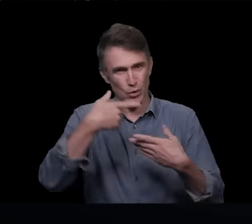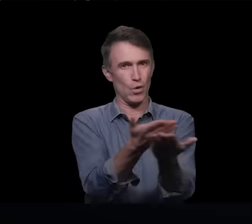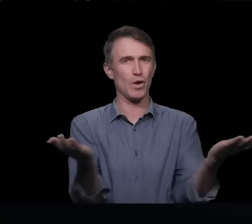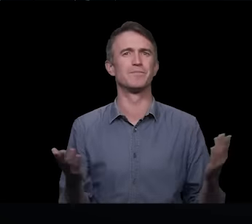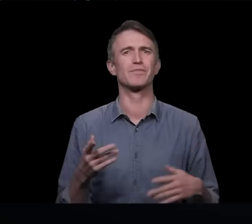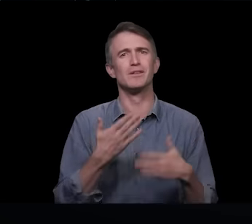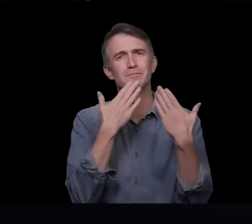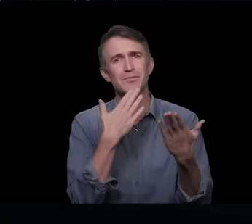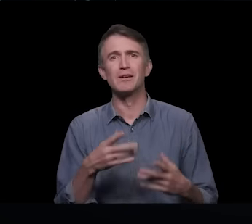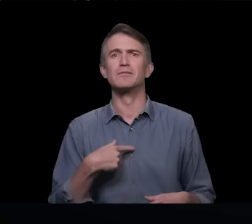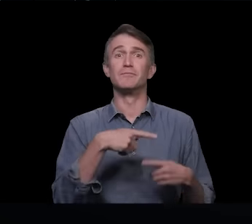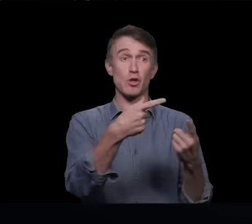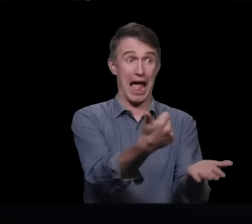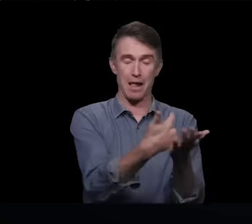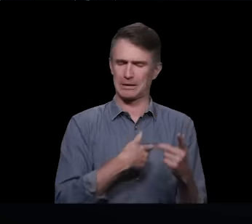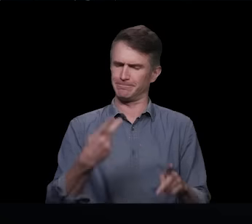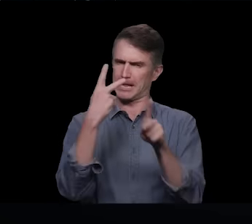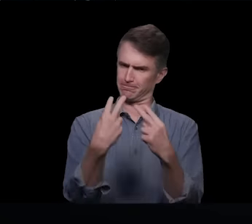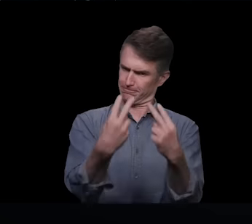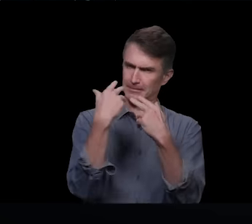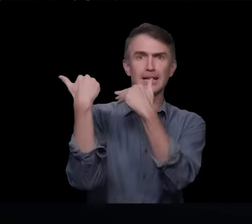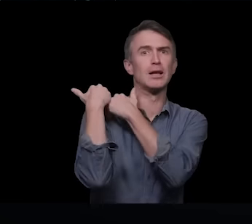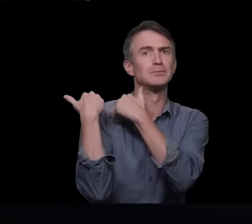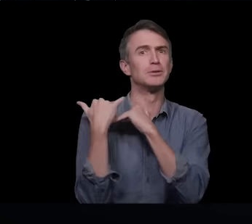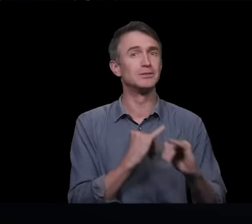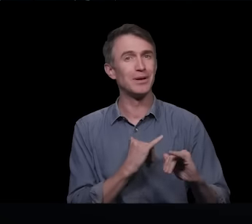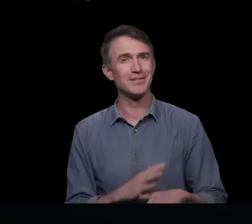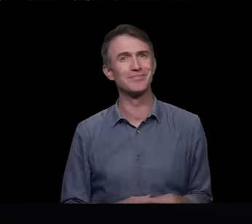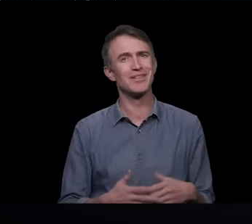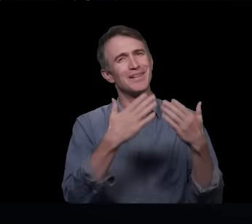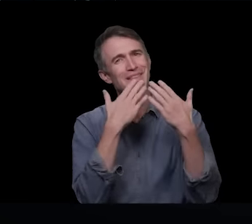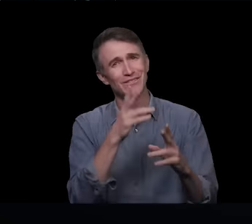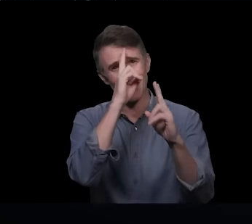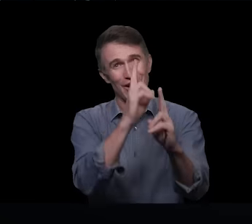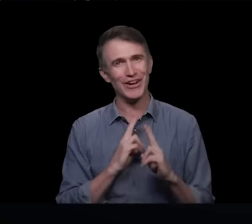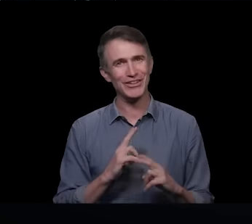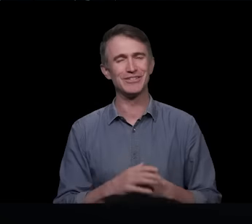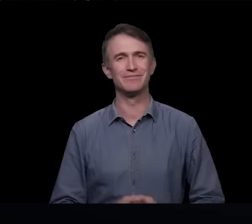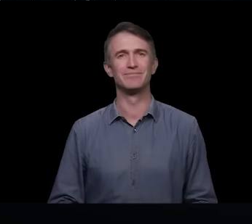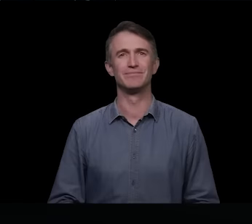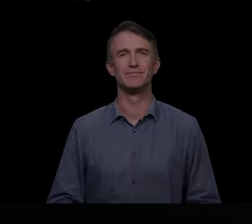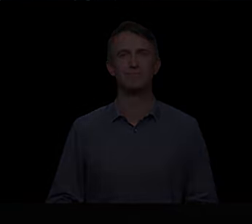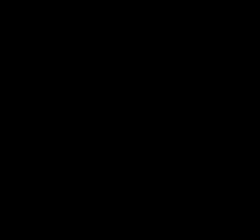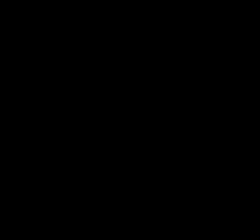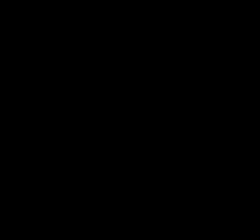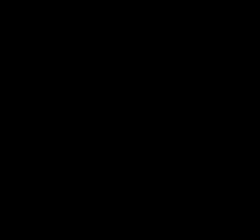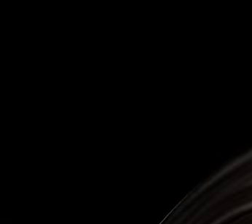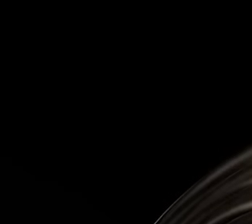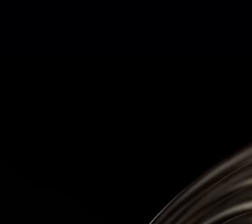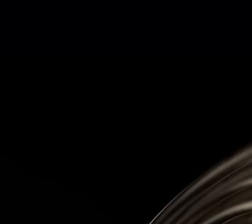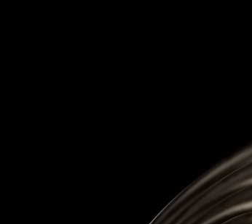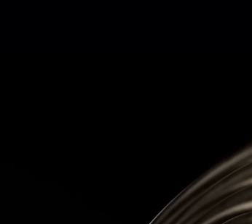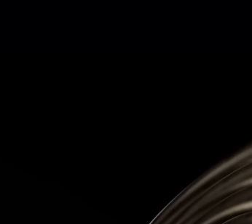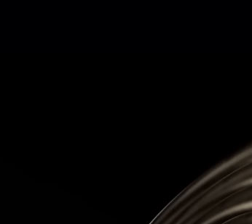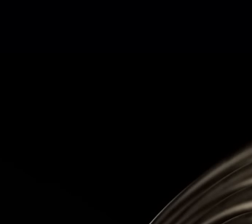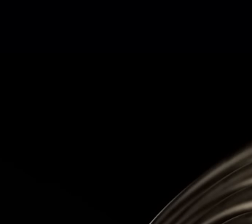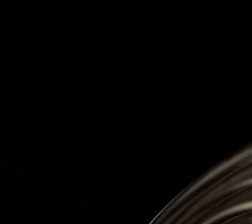it's you who we're listening to, and it's you who keep us accountable. Thank you, thank you, thank you for this huge honor.